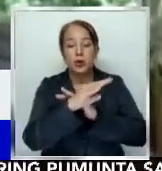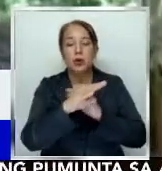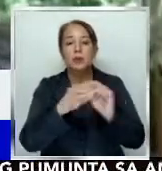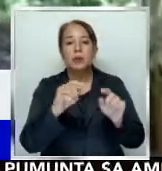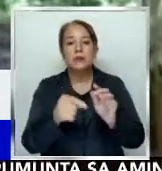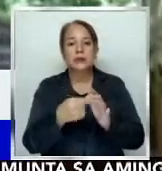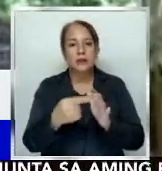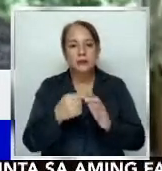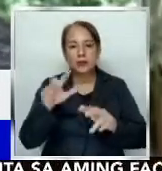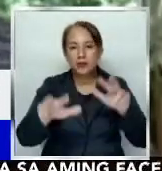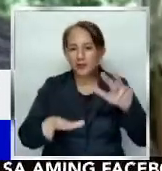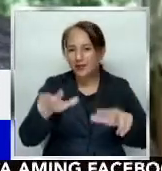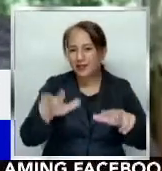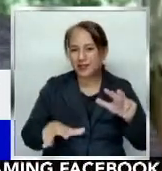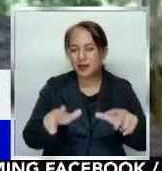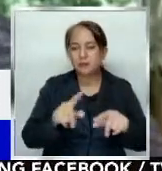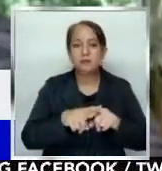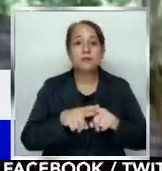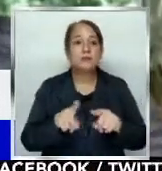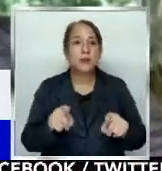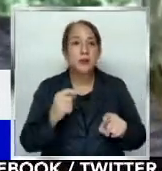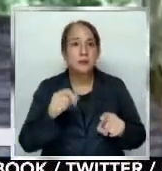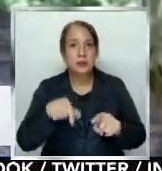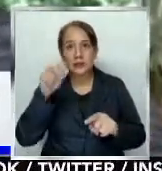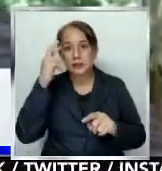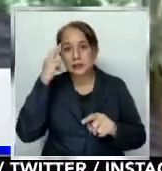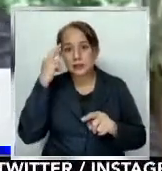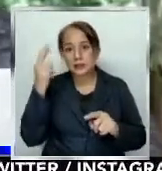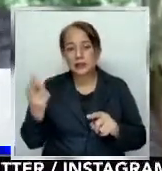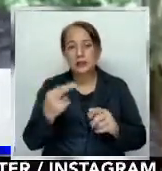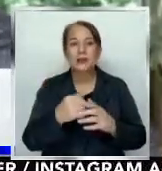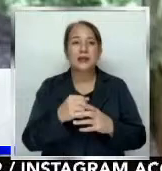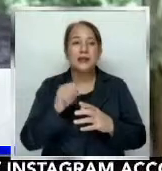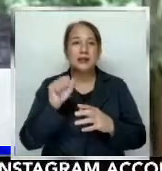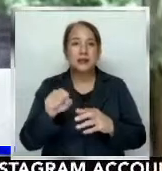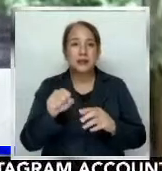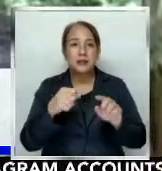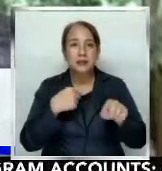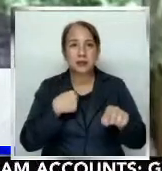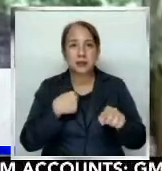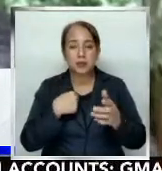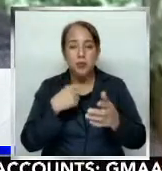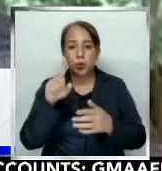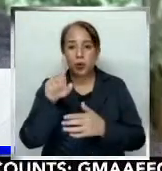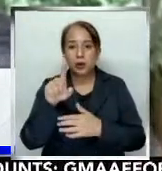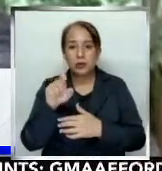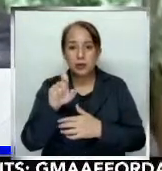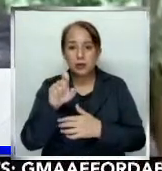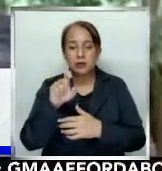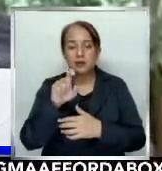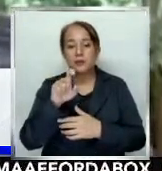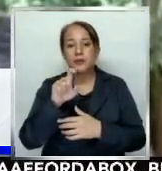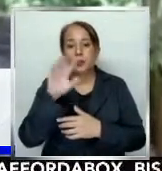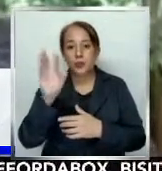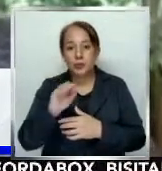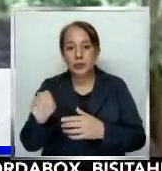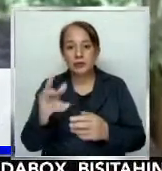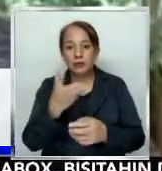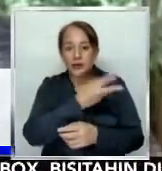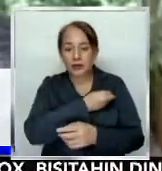panic. But we have to realize that if an area is already 100% vaccinated, like